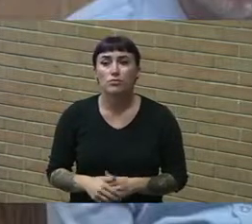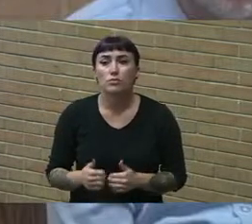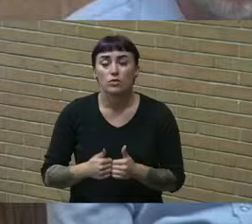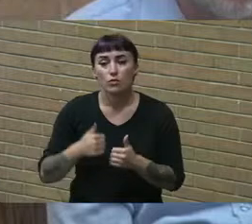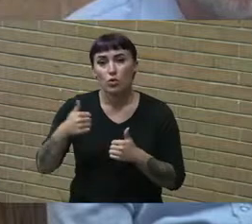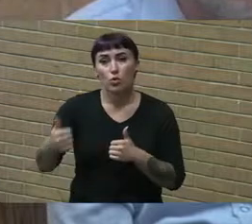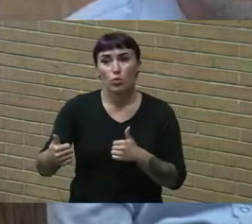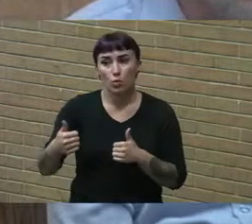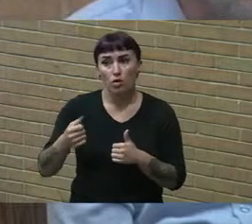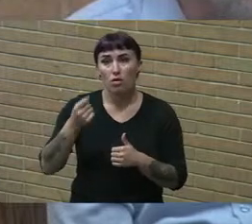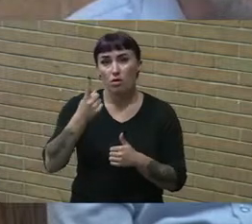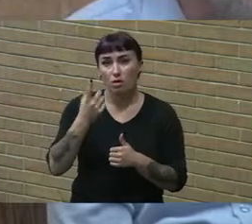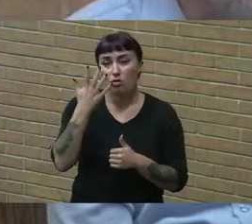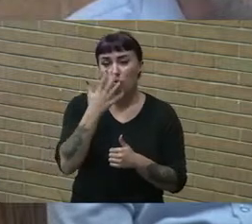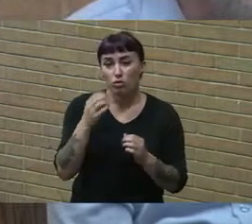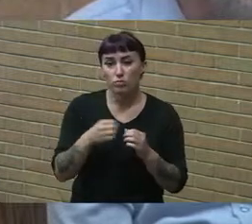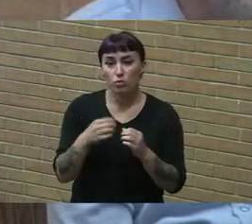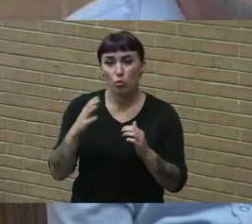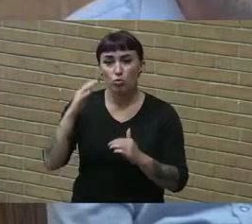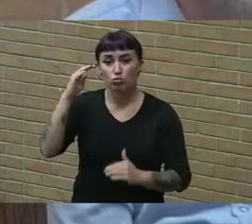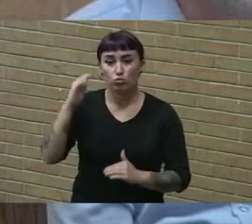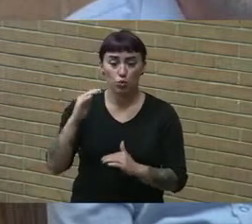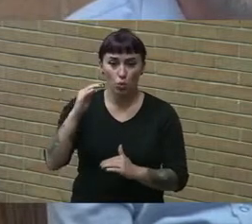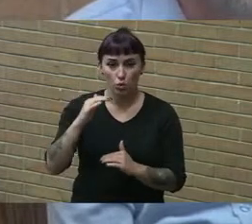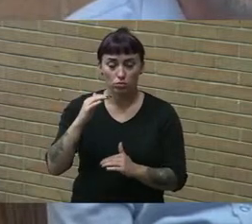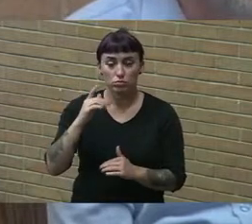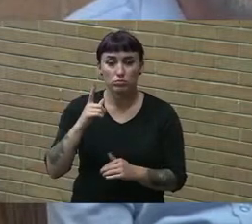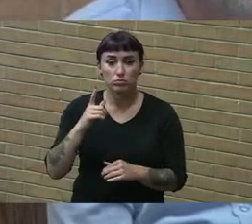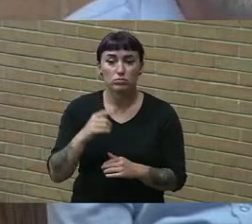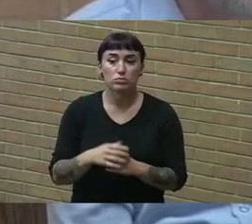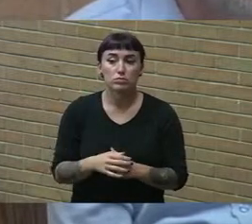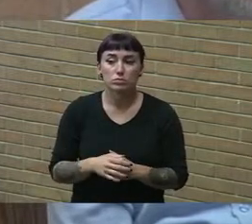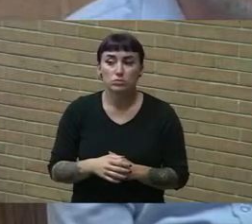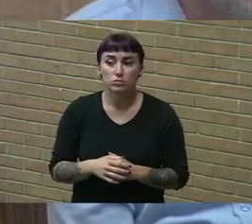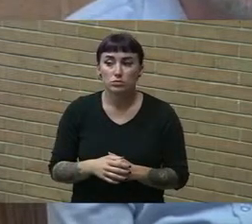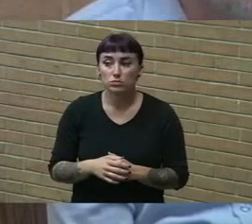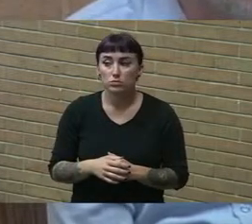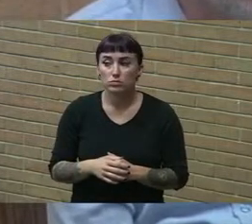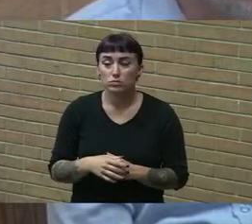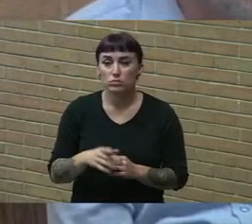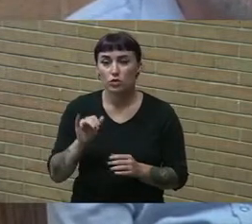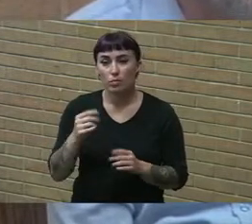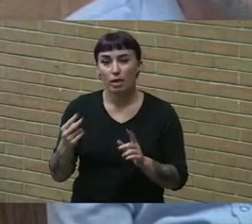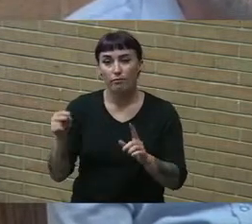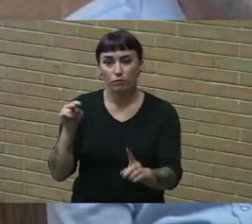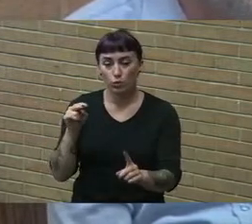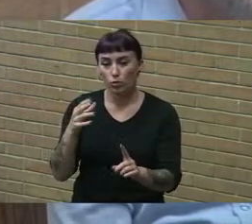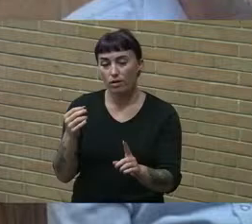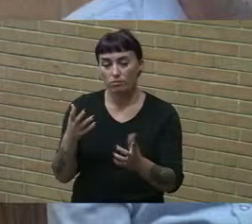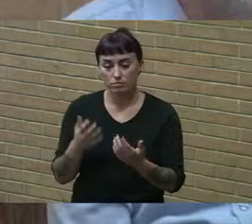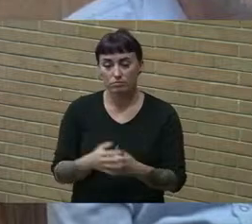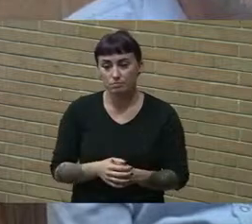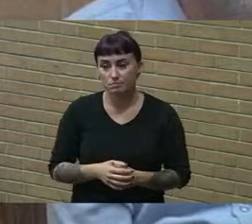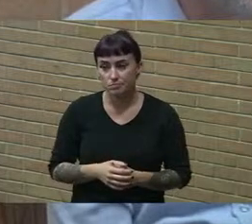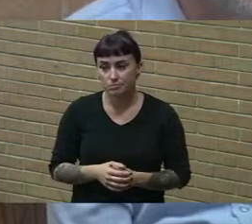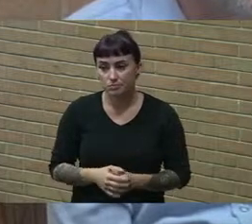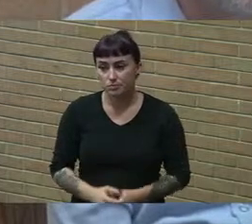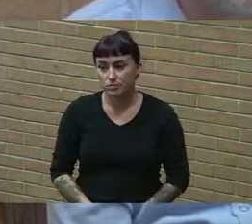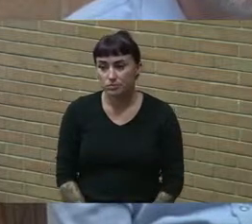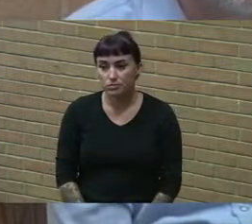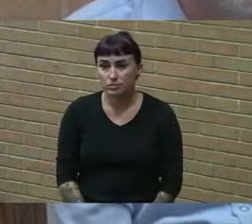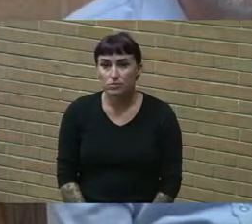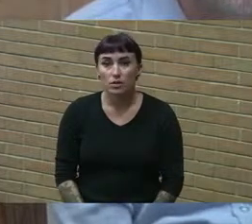and therefore it looks shorter in degree from that view and perspective. So